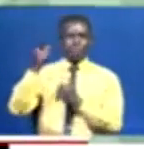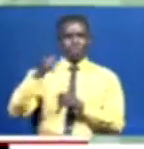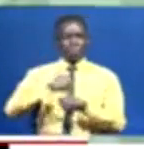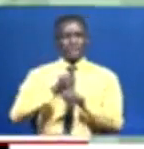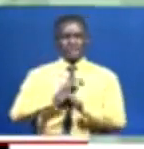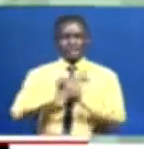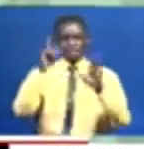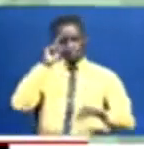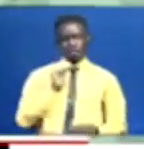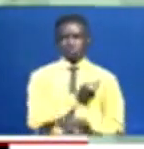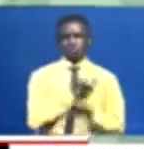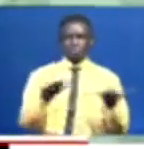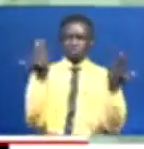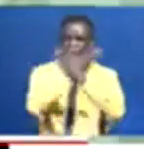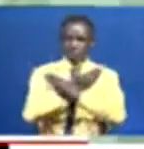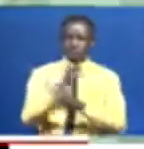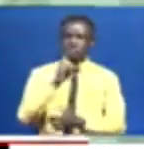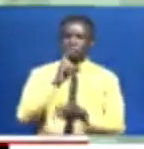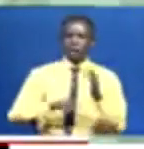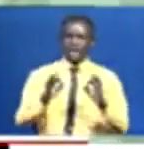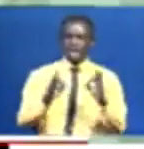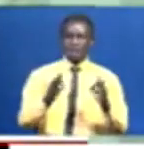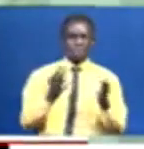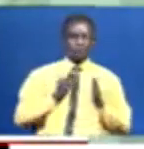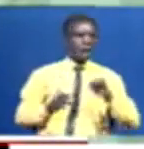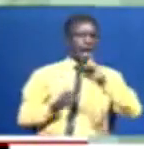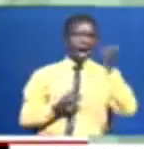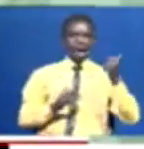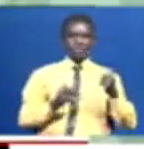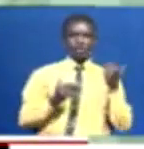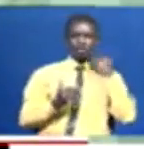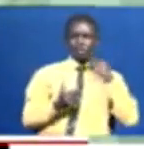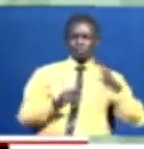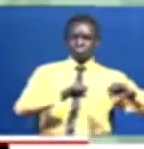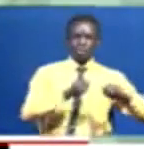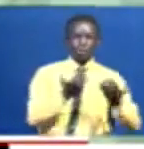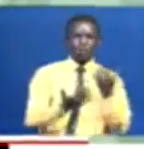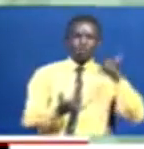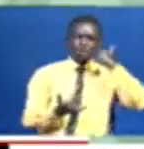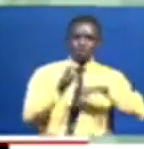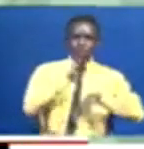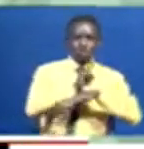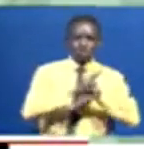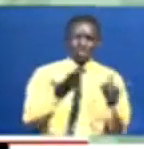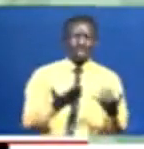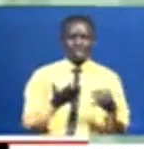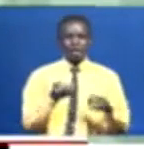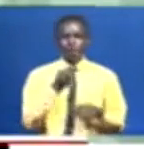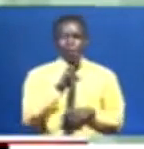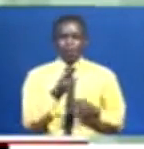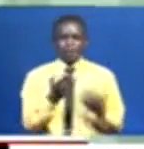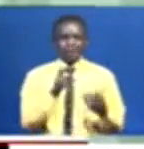event that you notice you have been hacked on whatever platform, especially on a mobile platform or, you know, on an app, you switch it